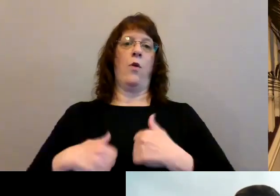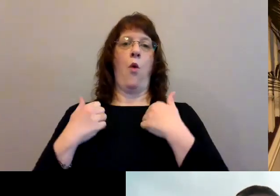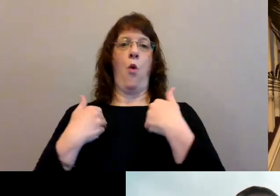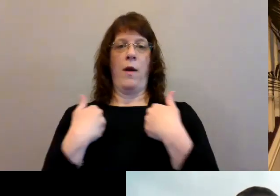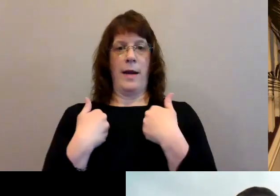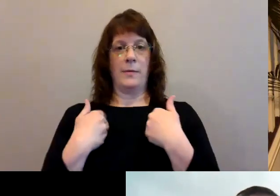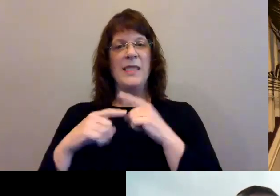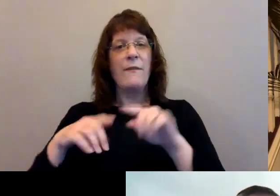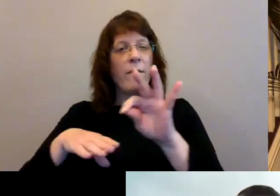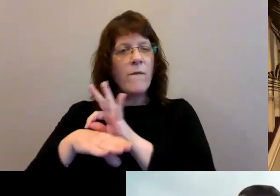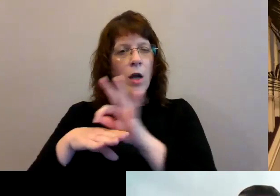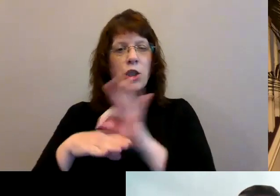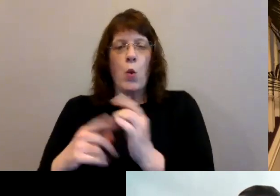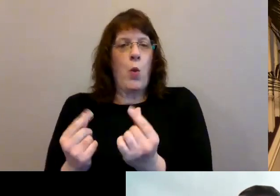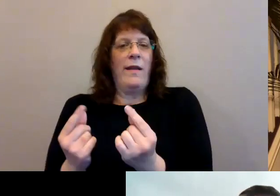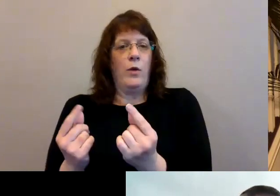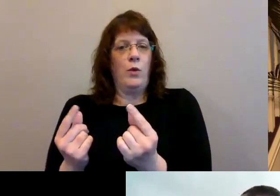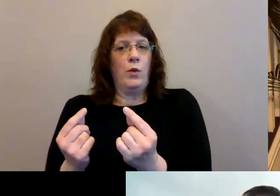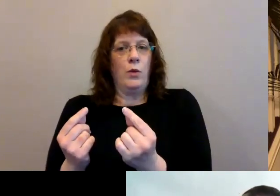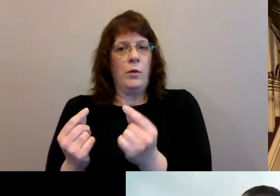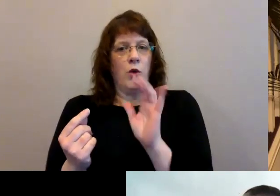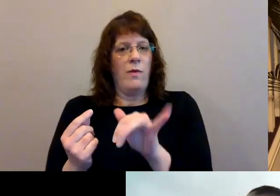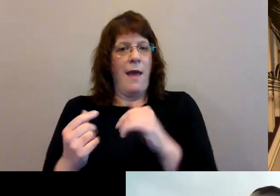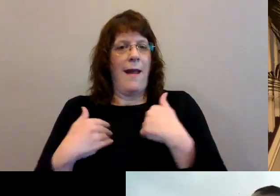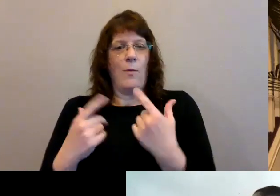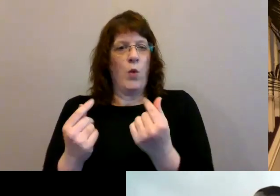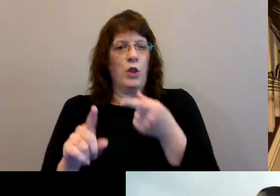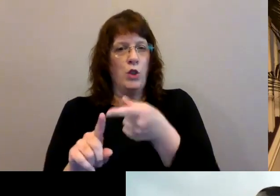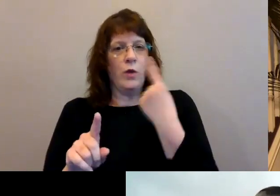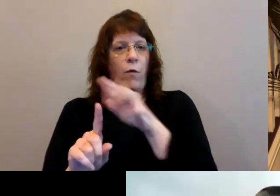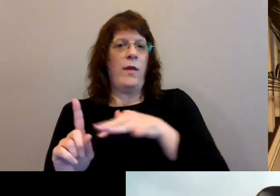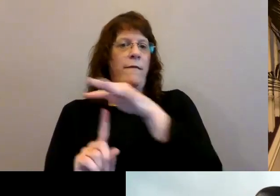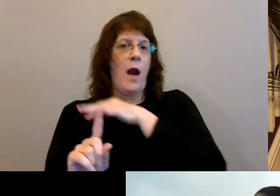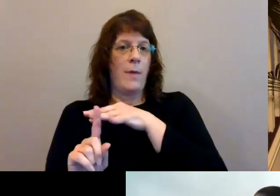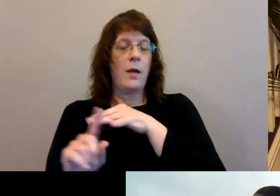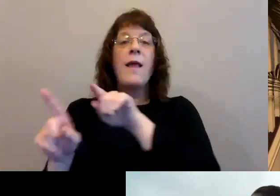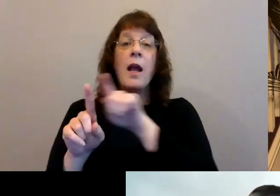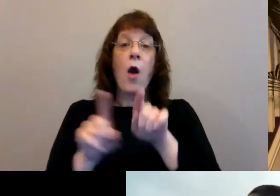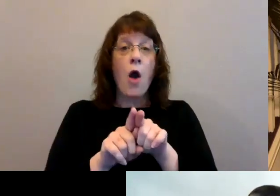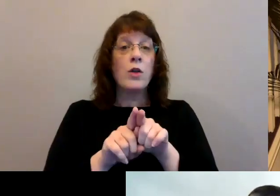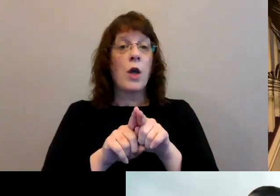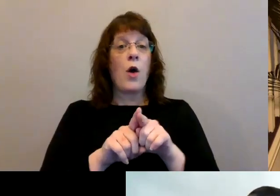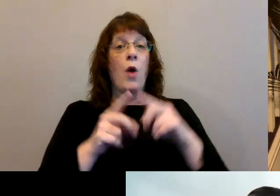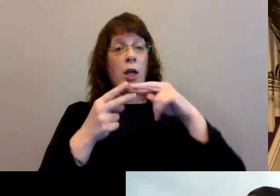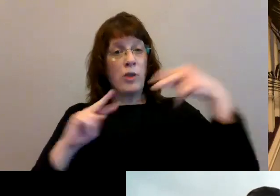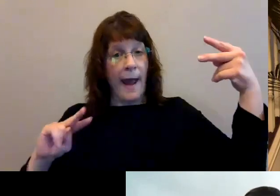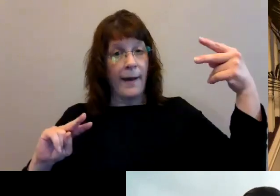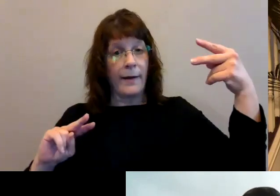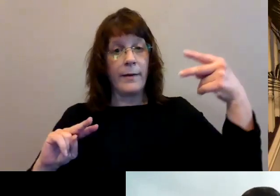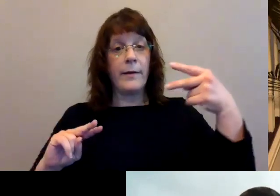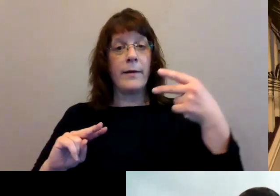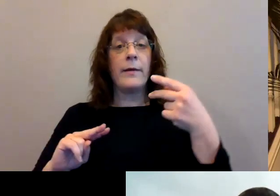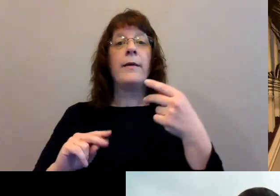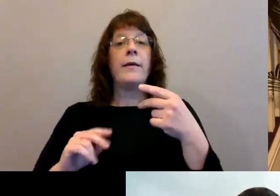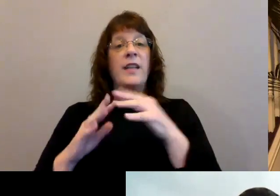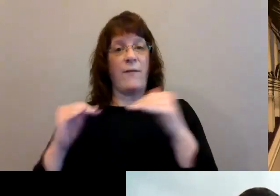these organisms perform in their environment. And there's also genetic diversity. And so we nowadays take